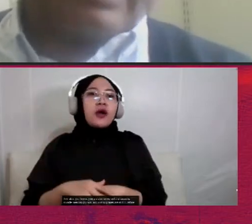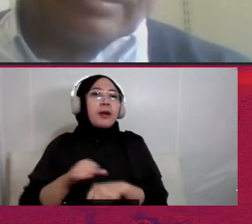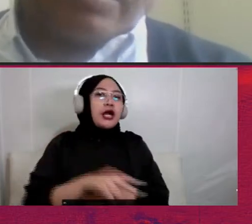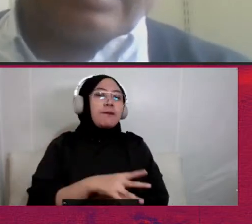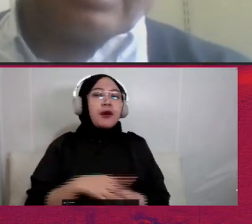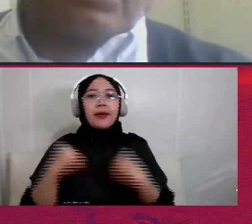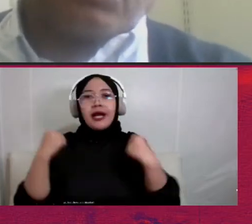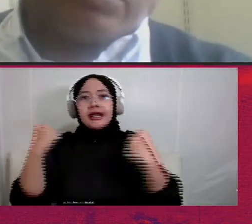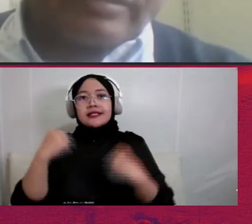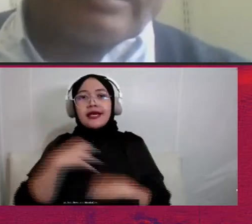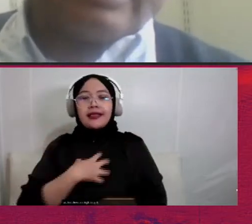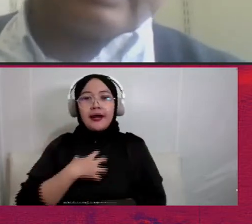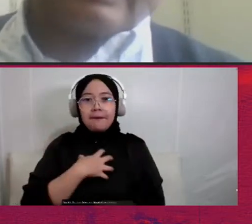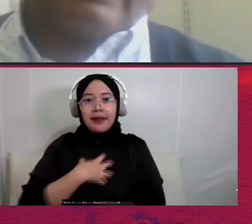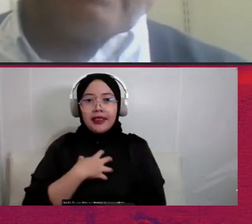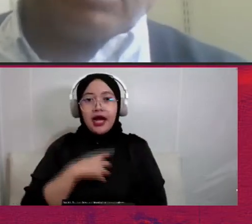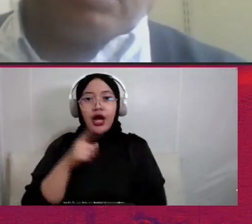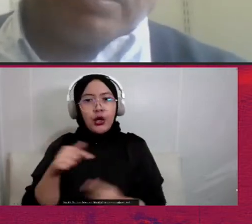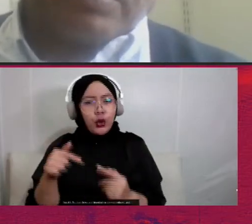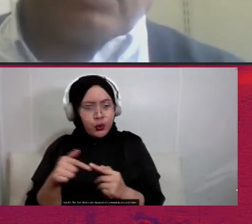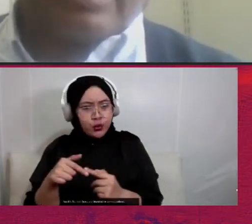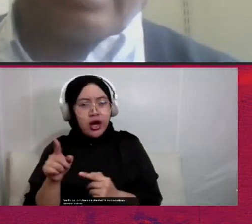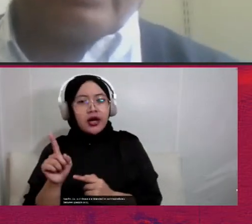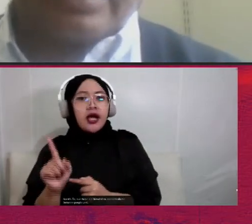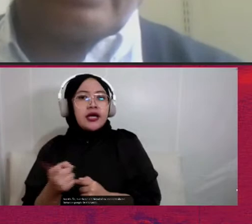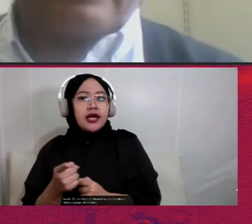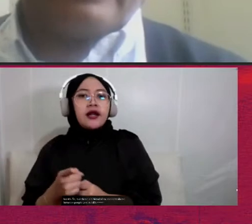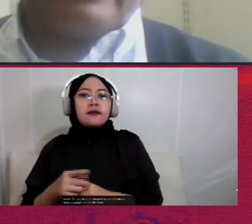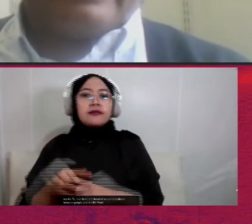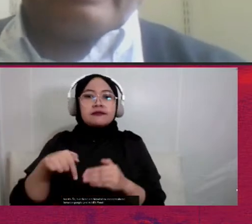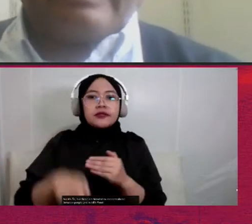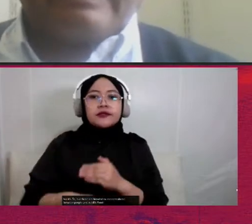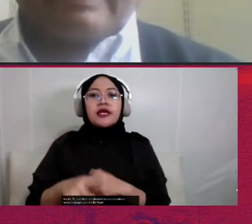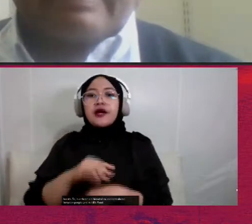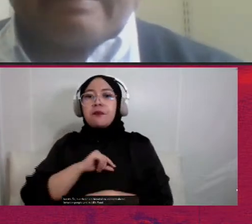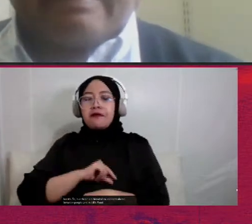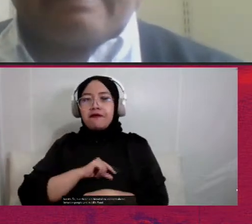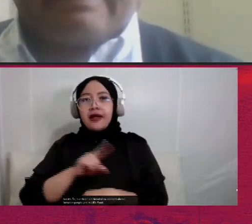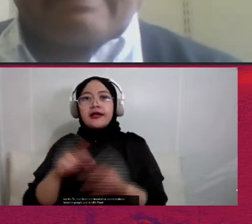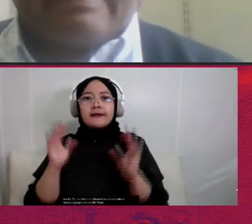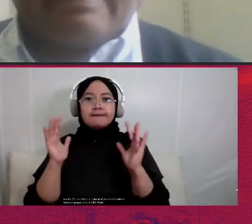So that is related to connectedness between people and wildlife. Thank you.